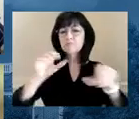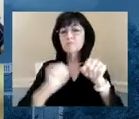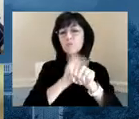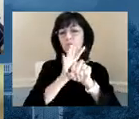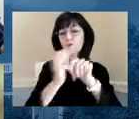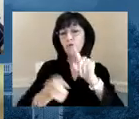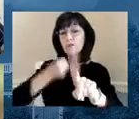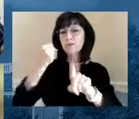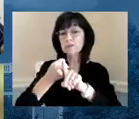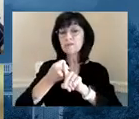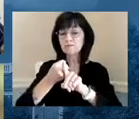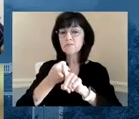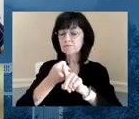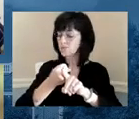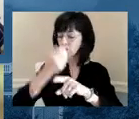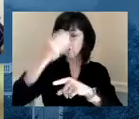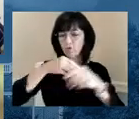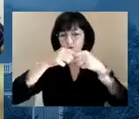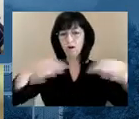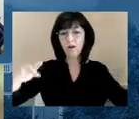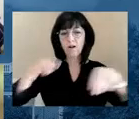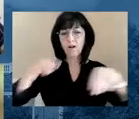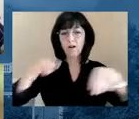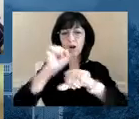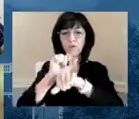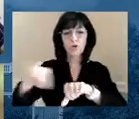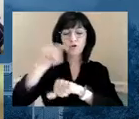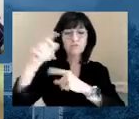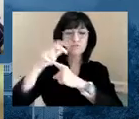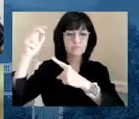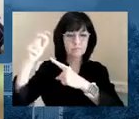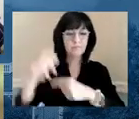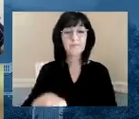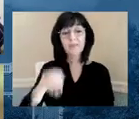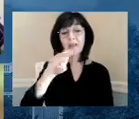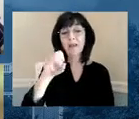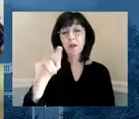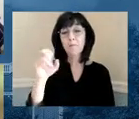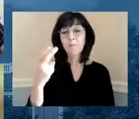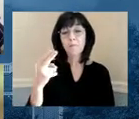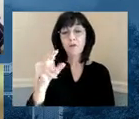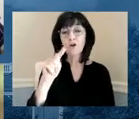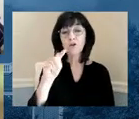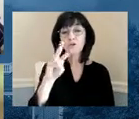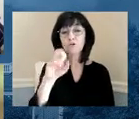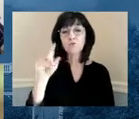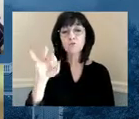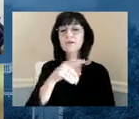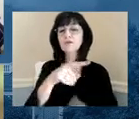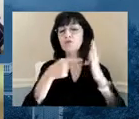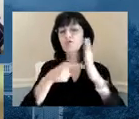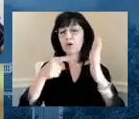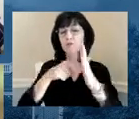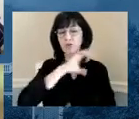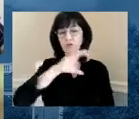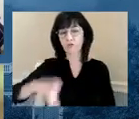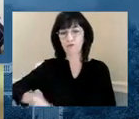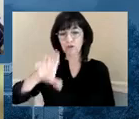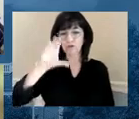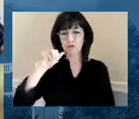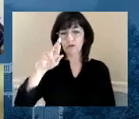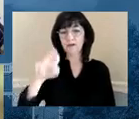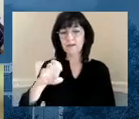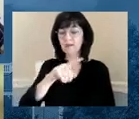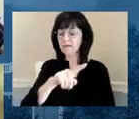hospitals, of course, on the front line. And then Meredith Tweedy, who's representing Christiana Care, again, a great partner over the